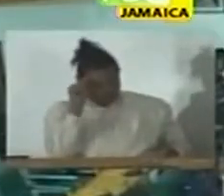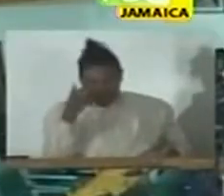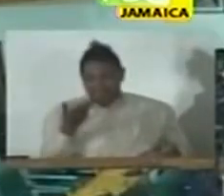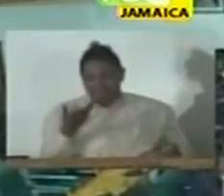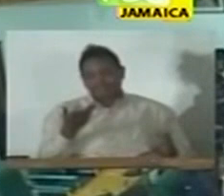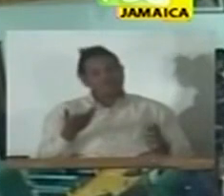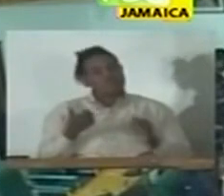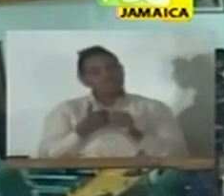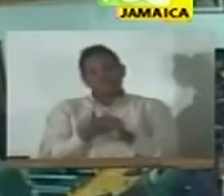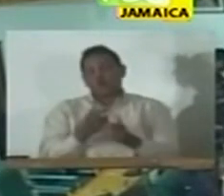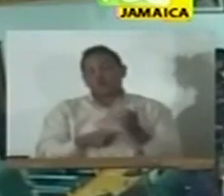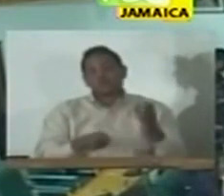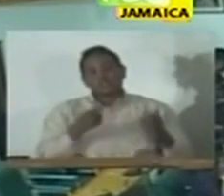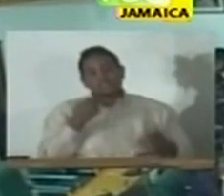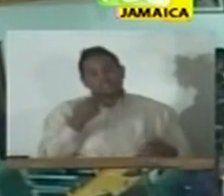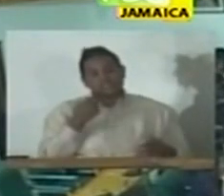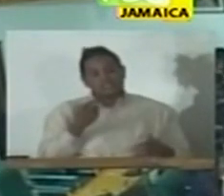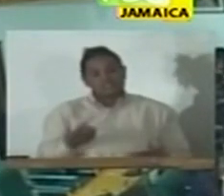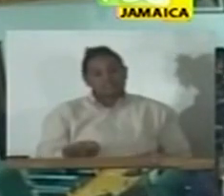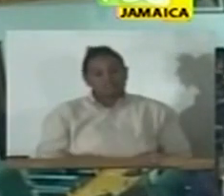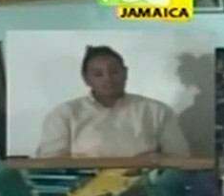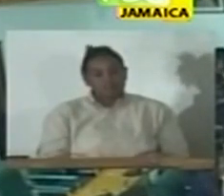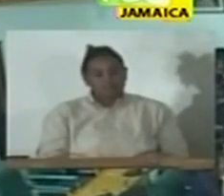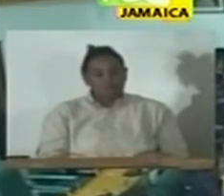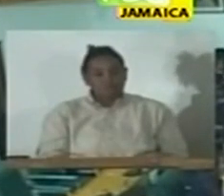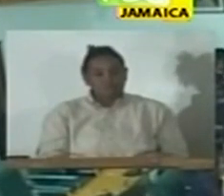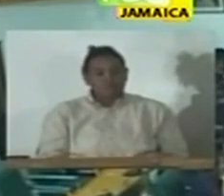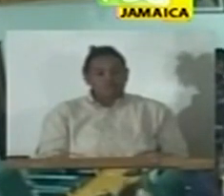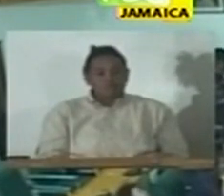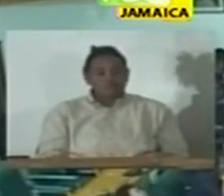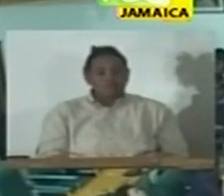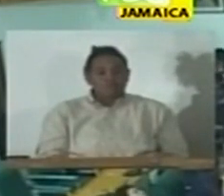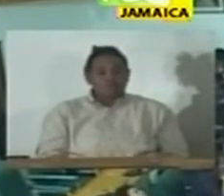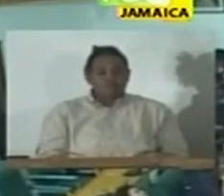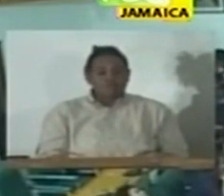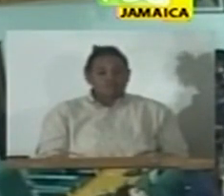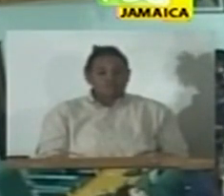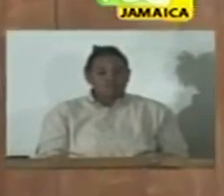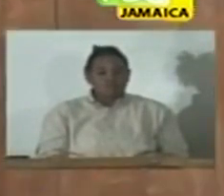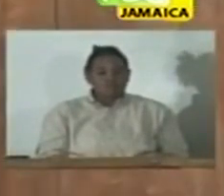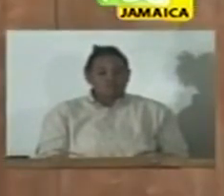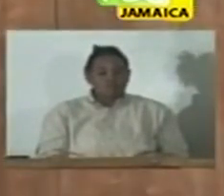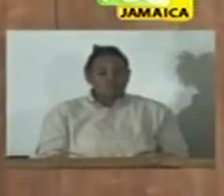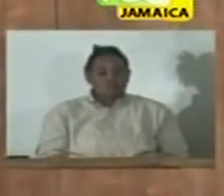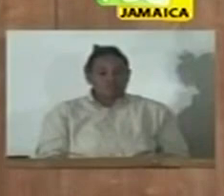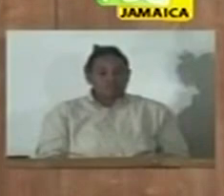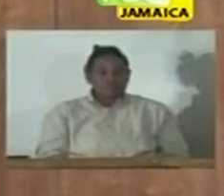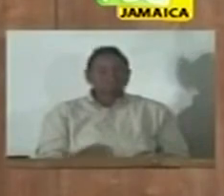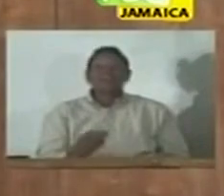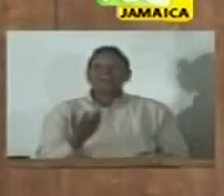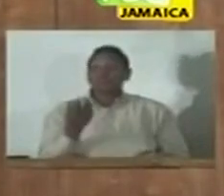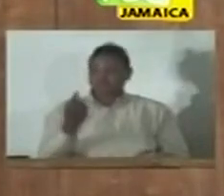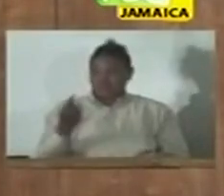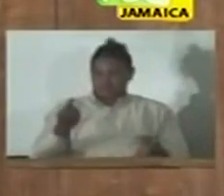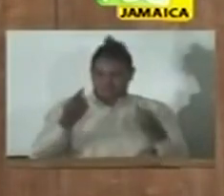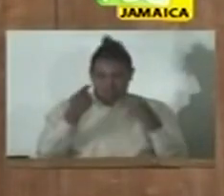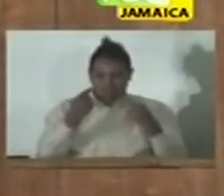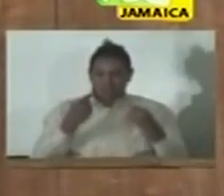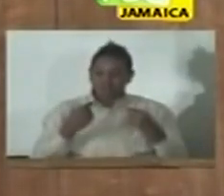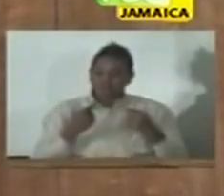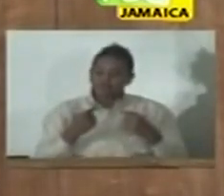Mr. President, must I read that as a threat to my freedom to raise an issue of all money?